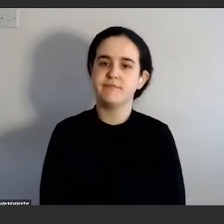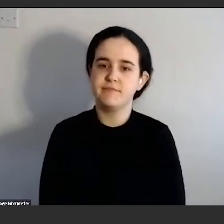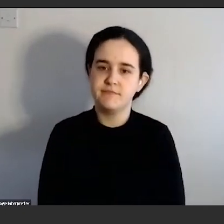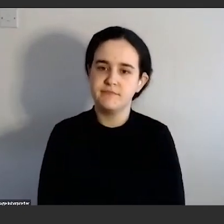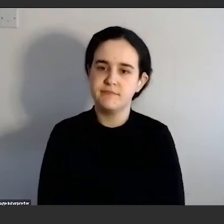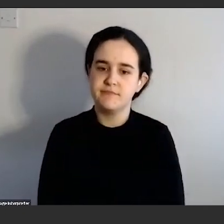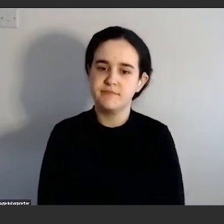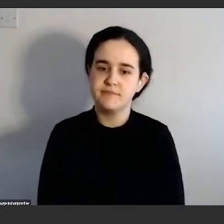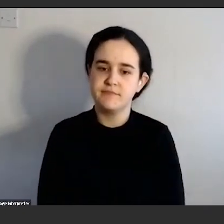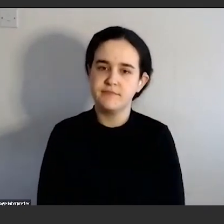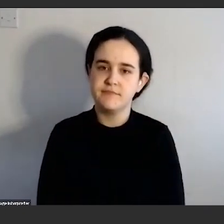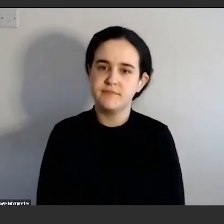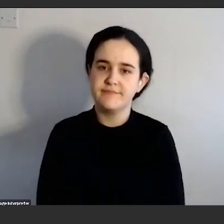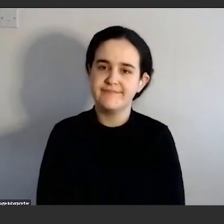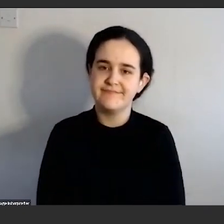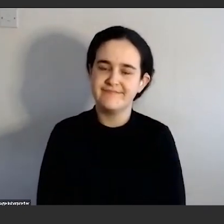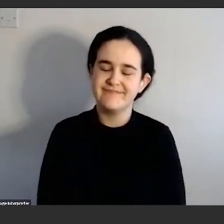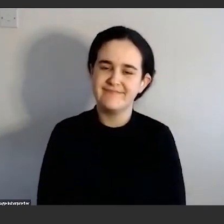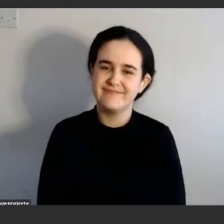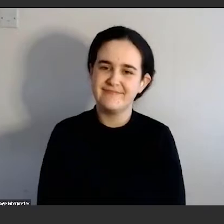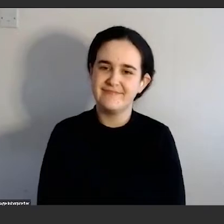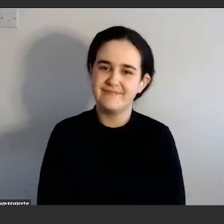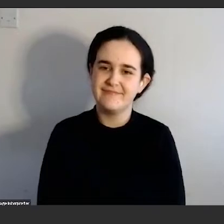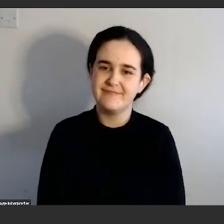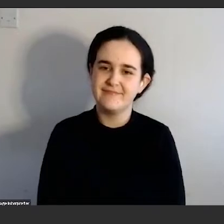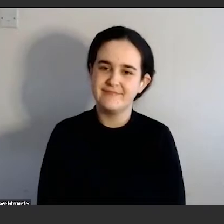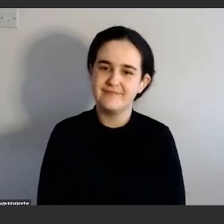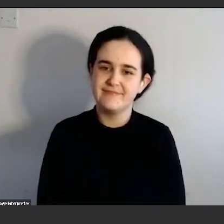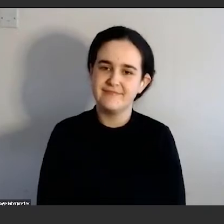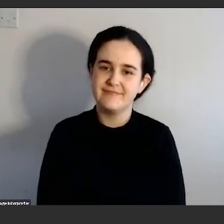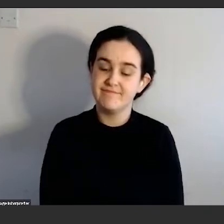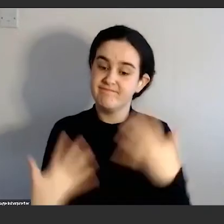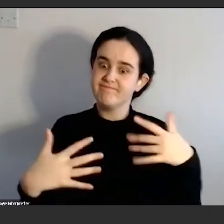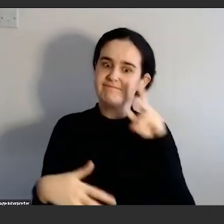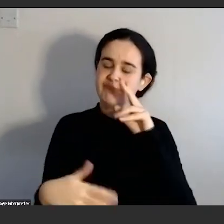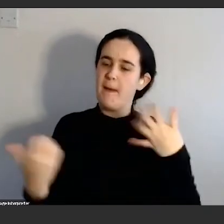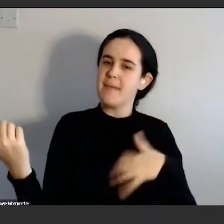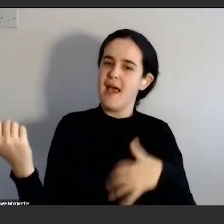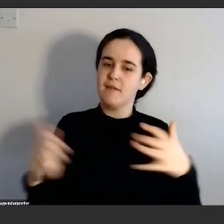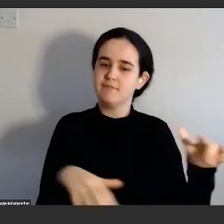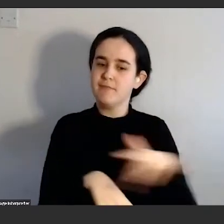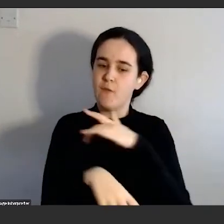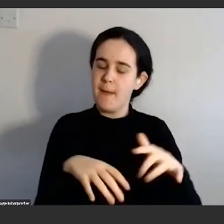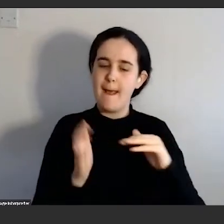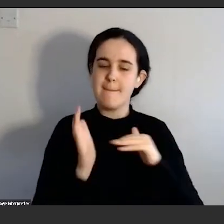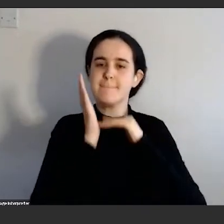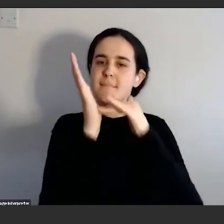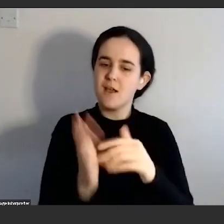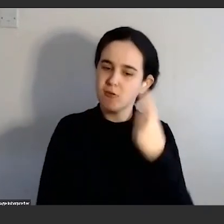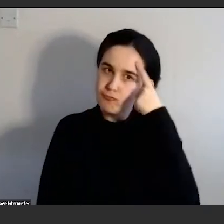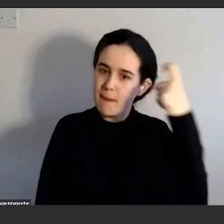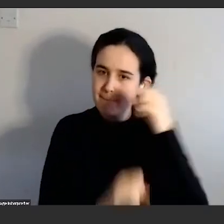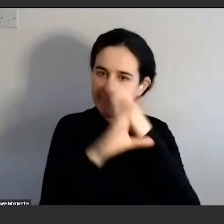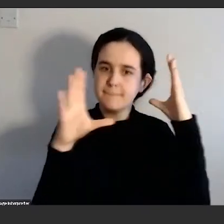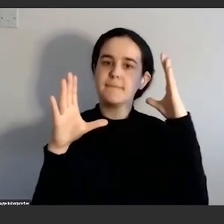That was the Shower Band performing A Million Dreams. It's really nice to have two of the band with us today.